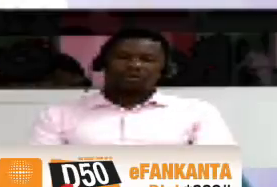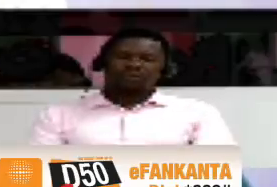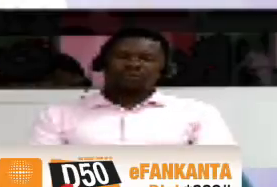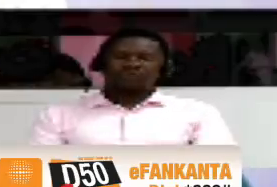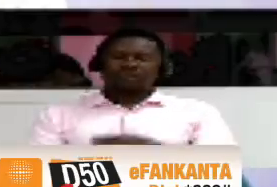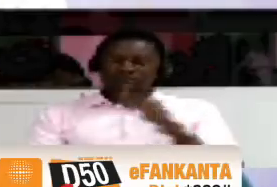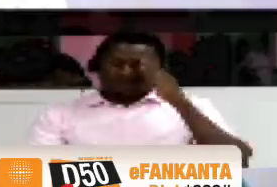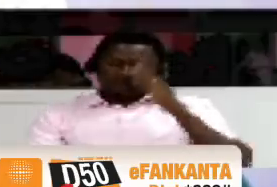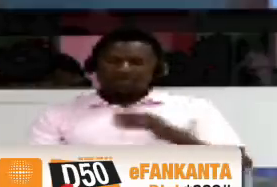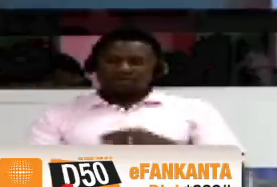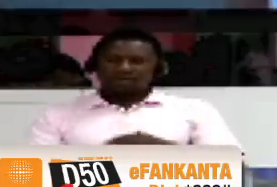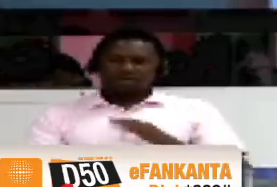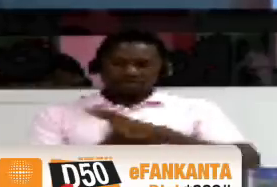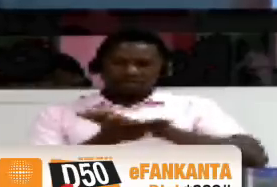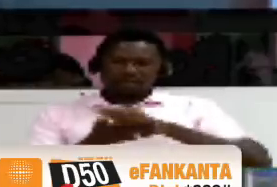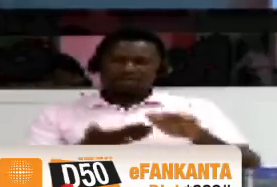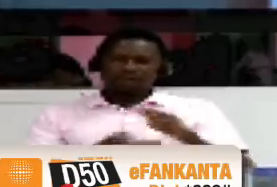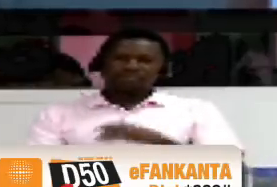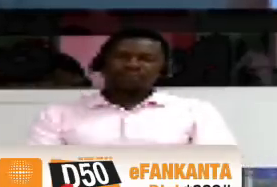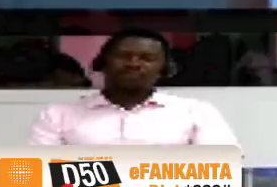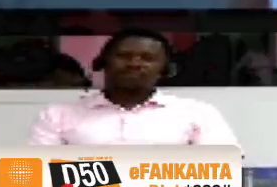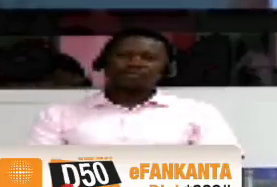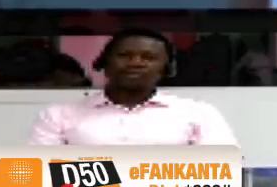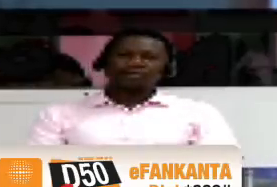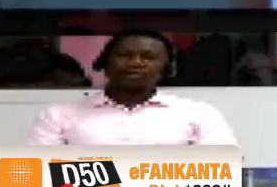that clarification. Yes.